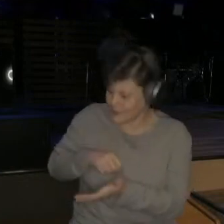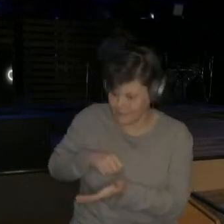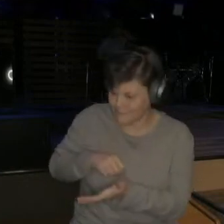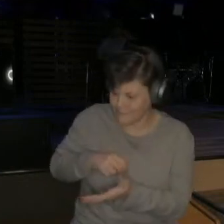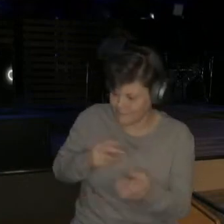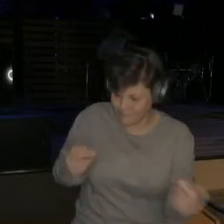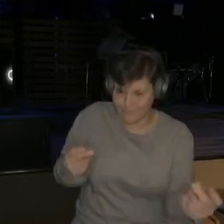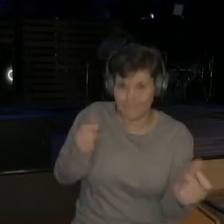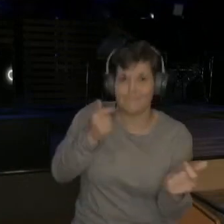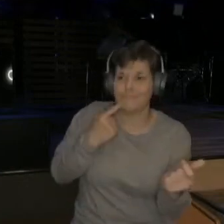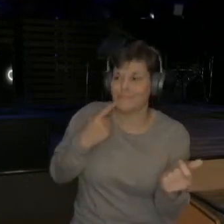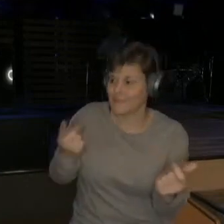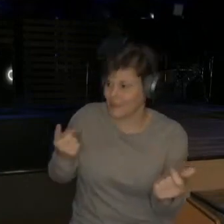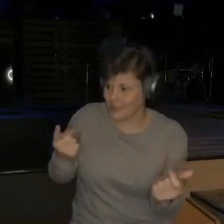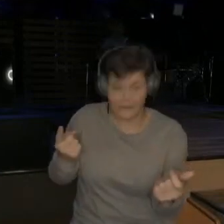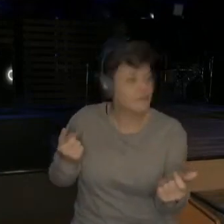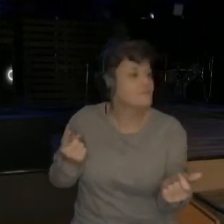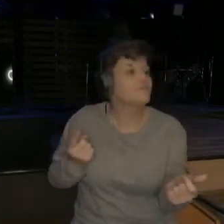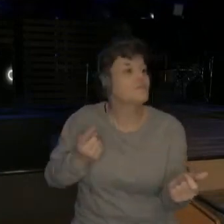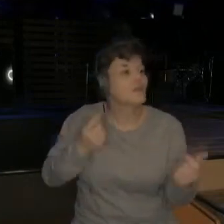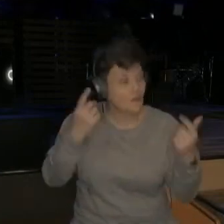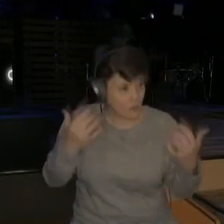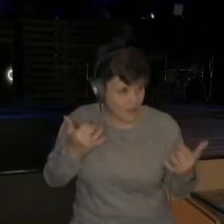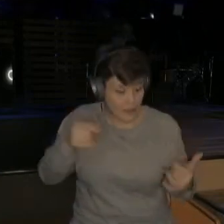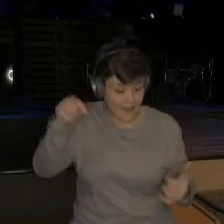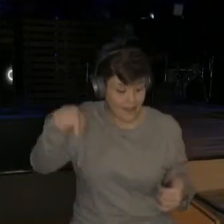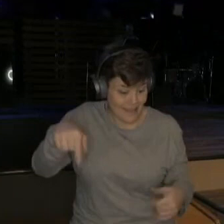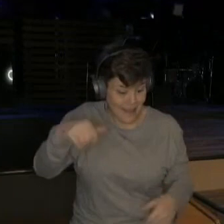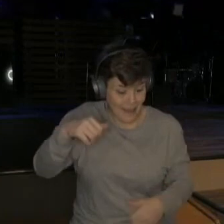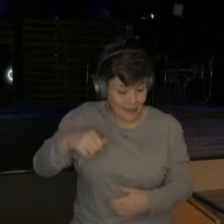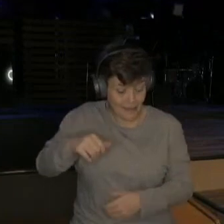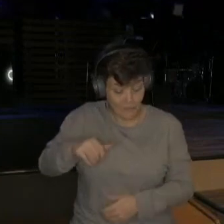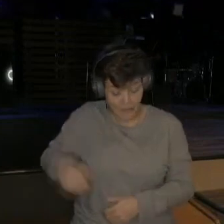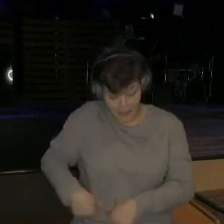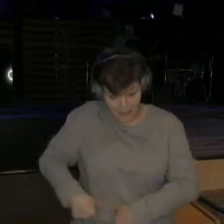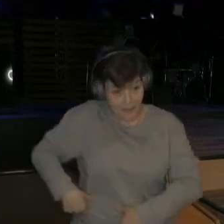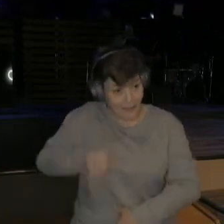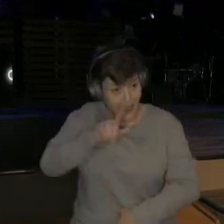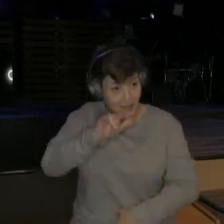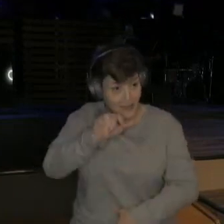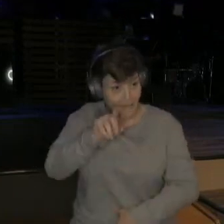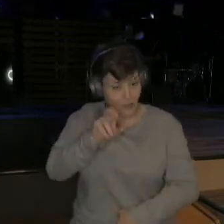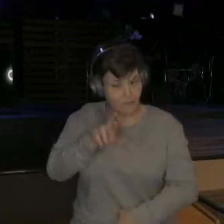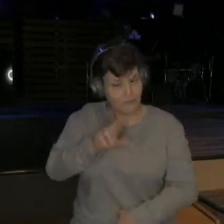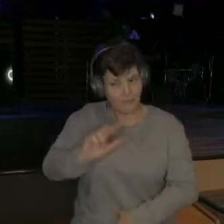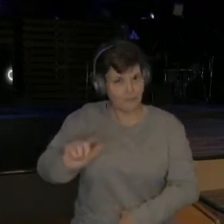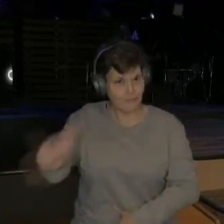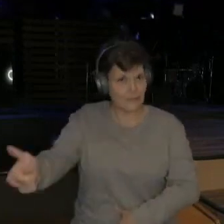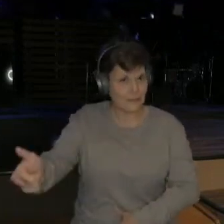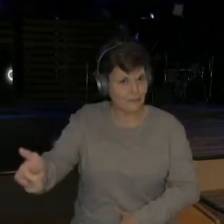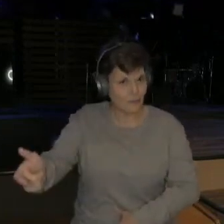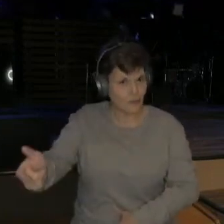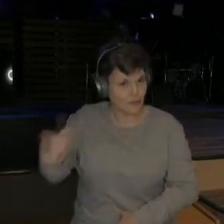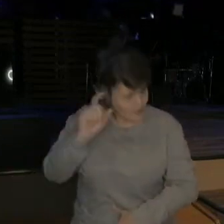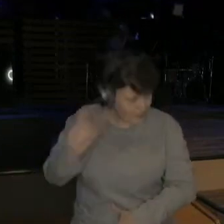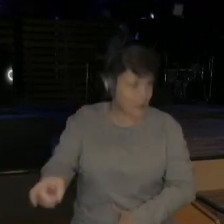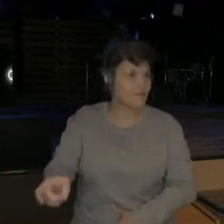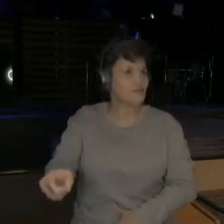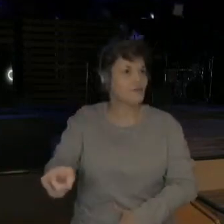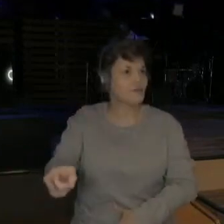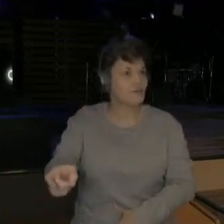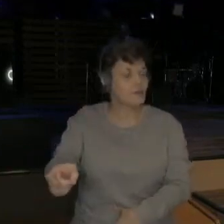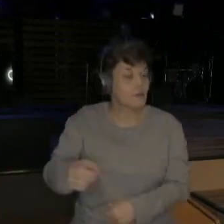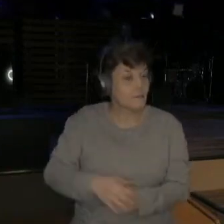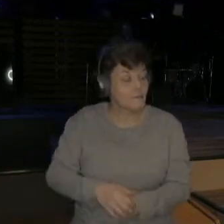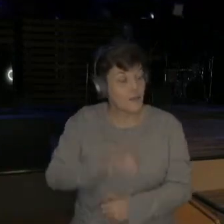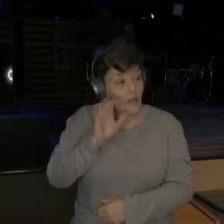give the liver to Abigail, and as a result, Abigail survived. It was one of the most profound